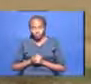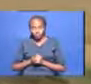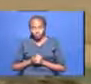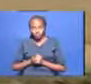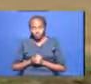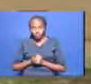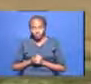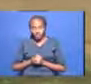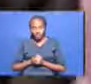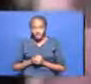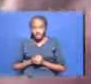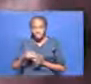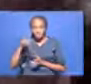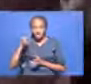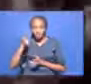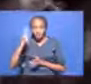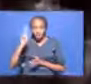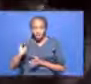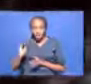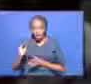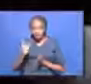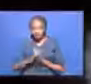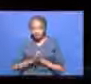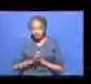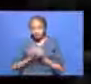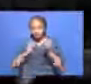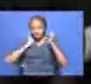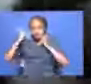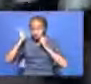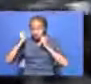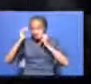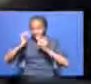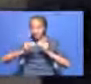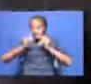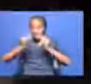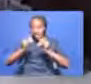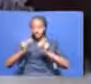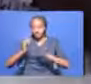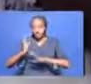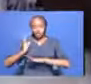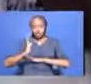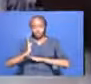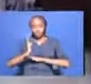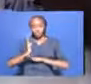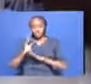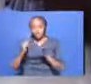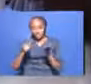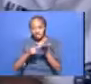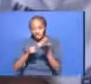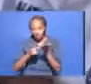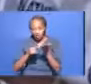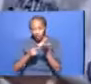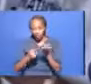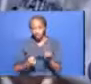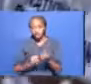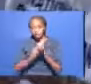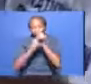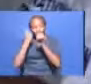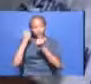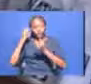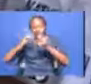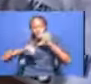The United Nations military also provided security, technical and logistical support for the electoral process